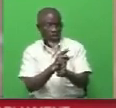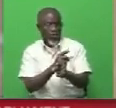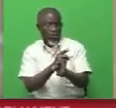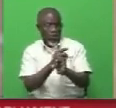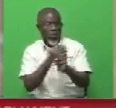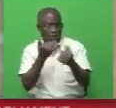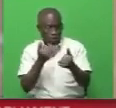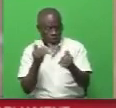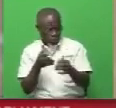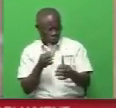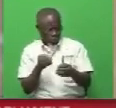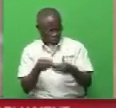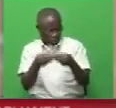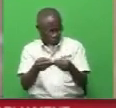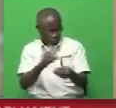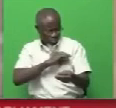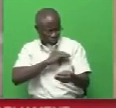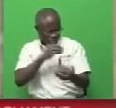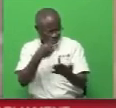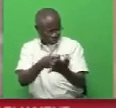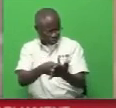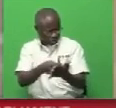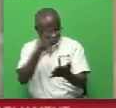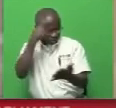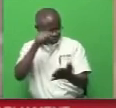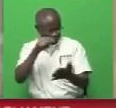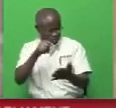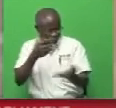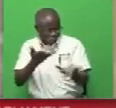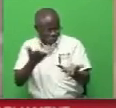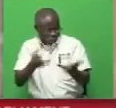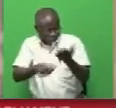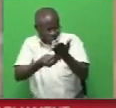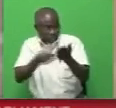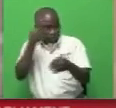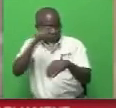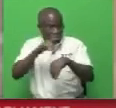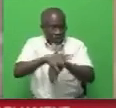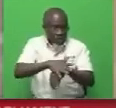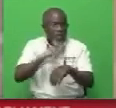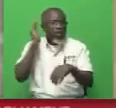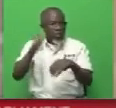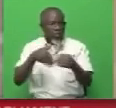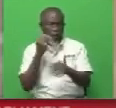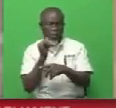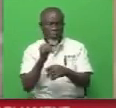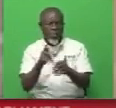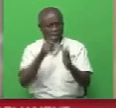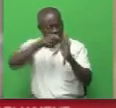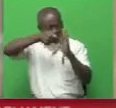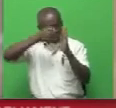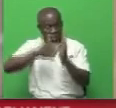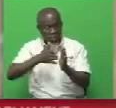incentivizing so that they will do these things. And what the police call it, bad case. They're going to share bad case with people because you are rewarding them